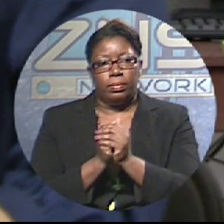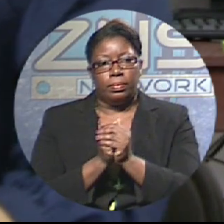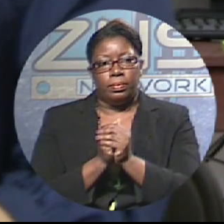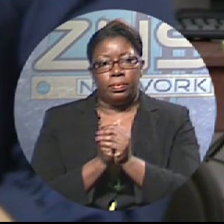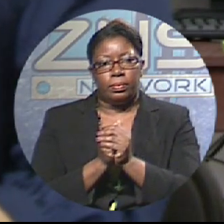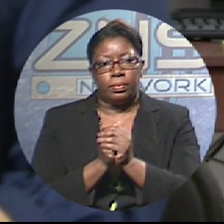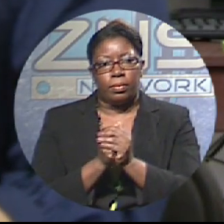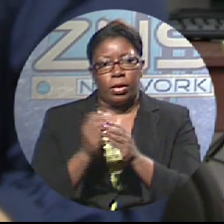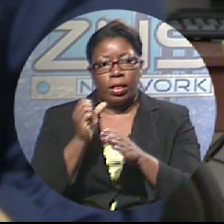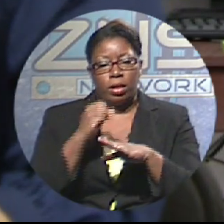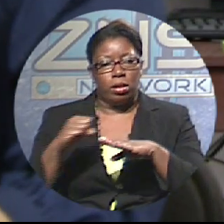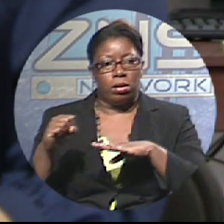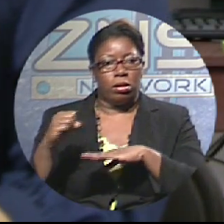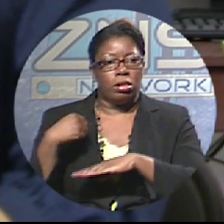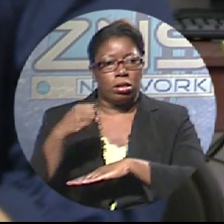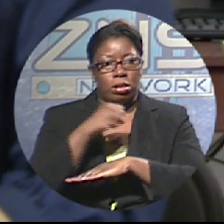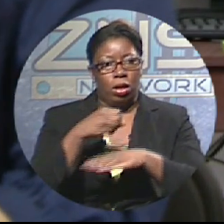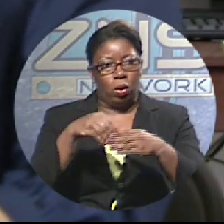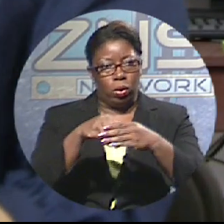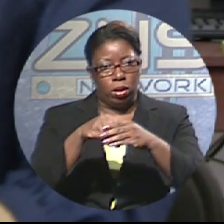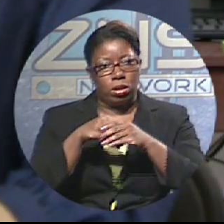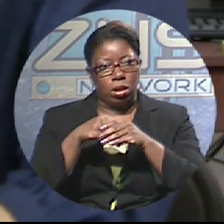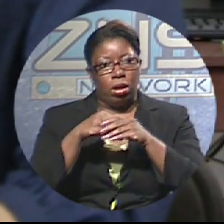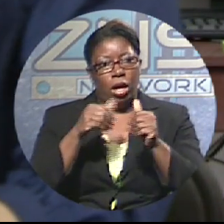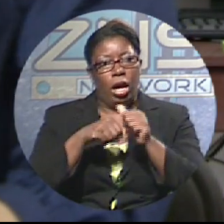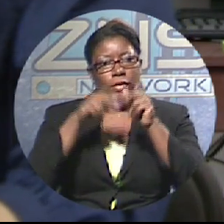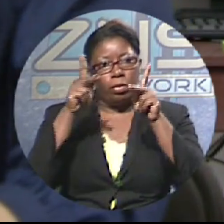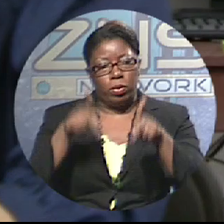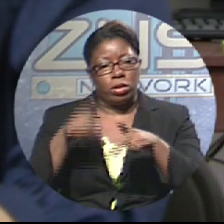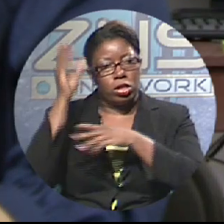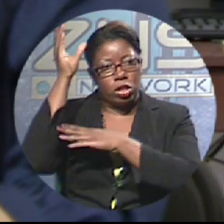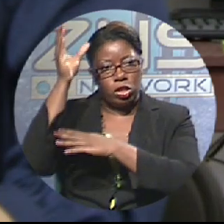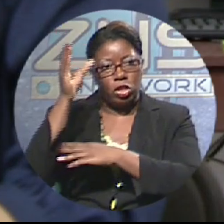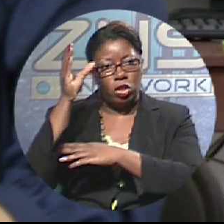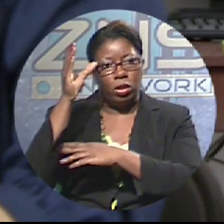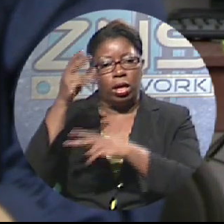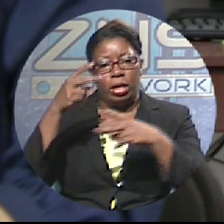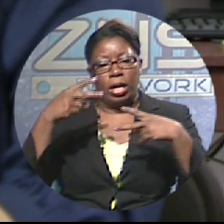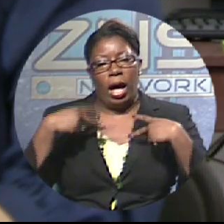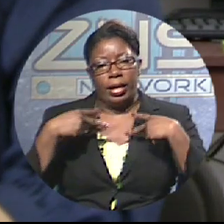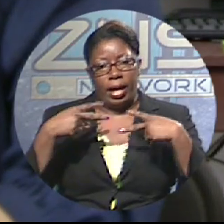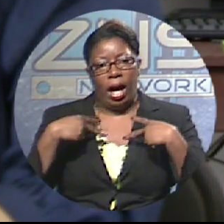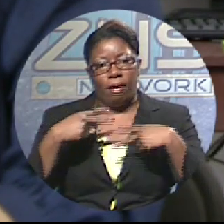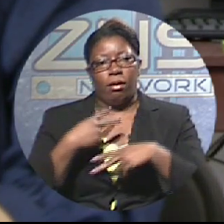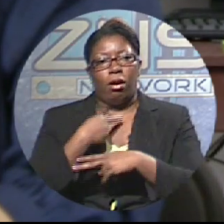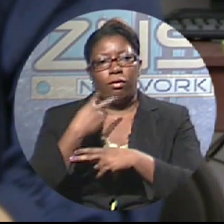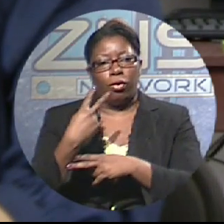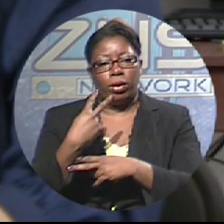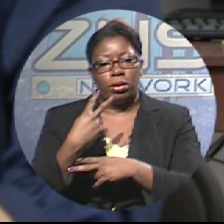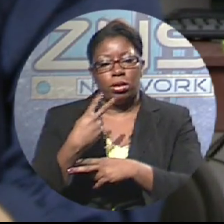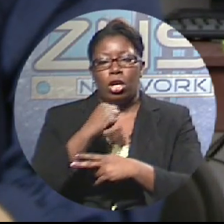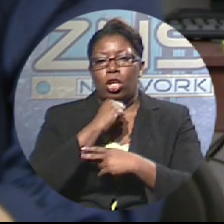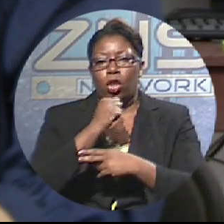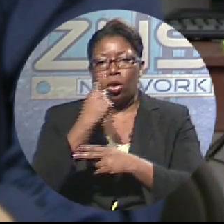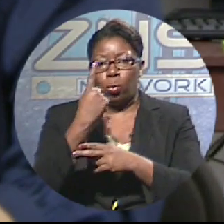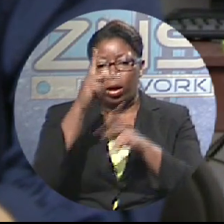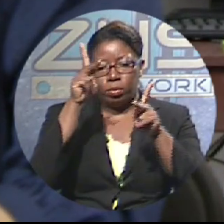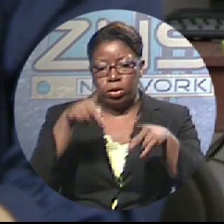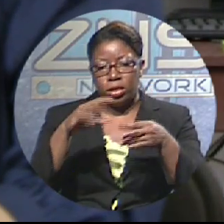the stakeholders, and everybody concerned must have a voice, because no one person can fix